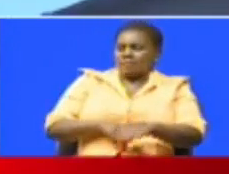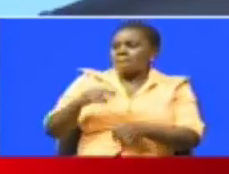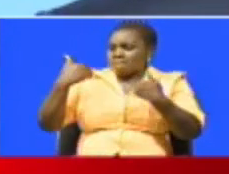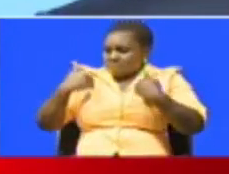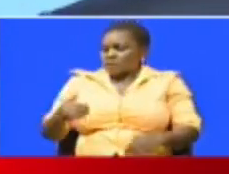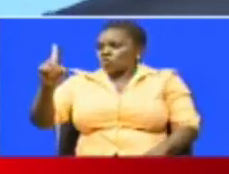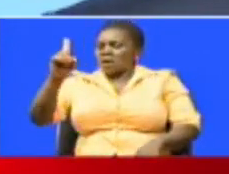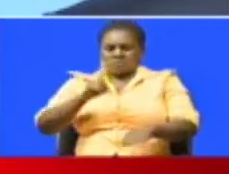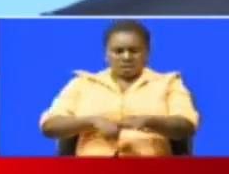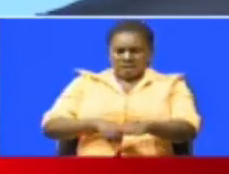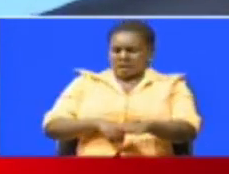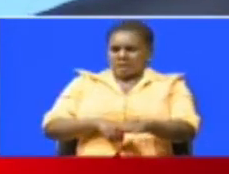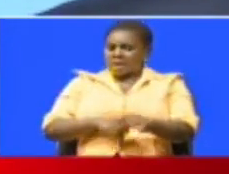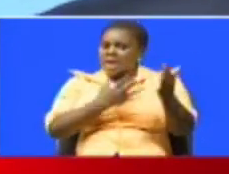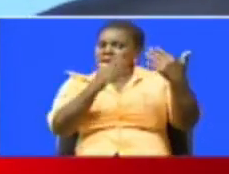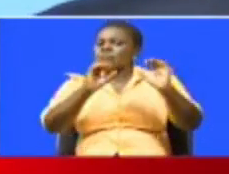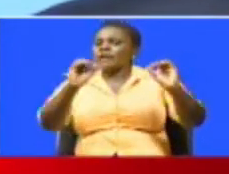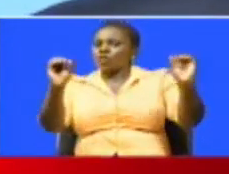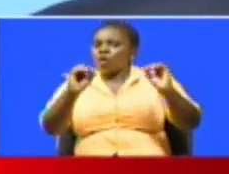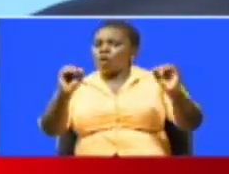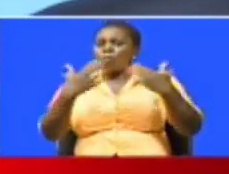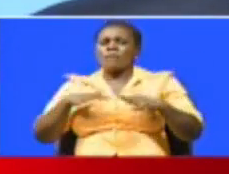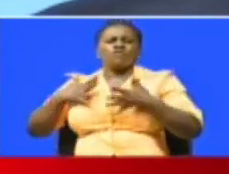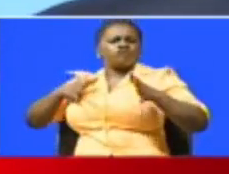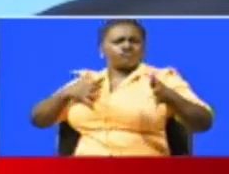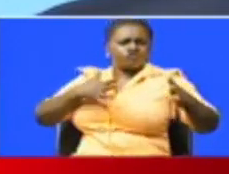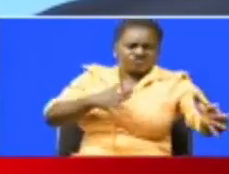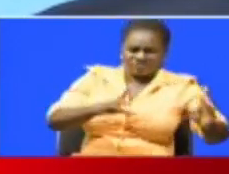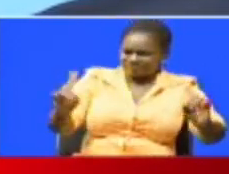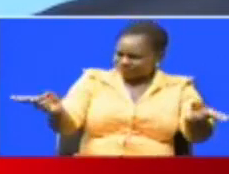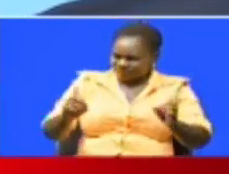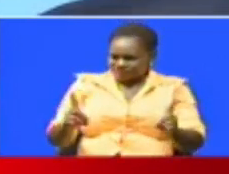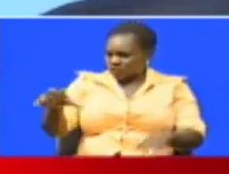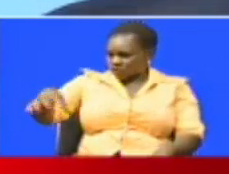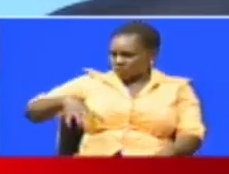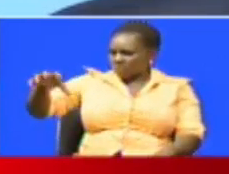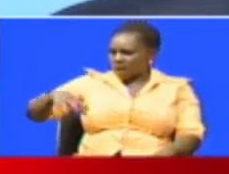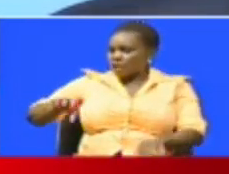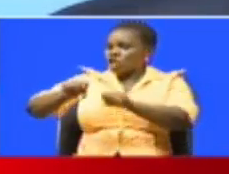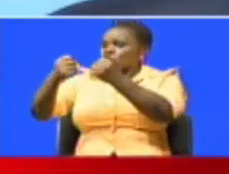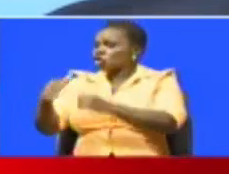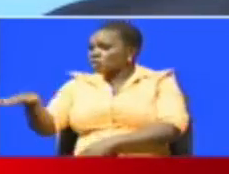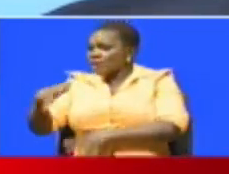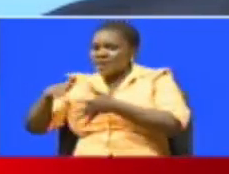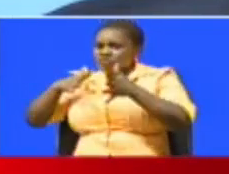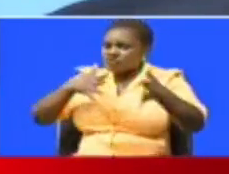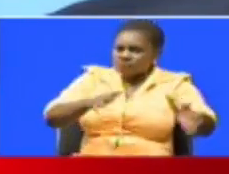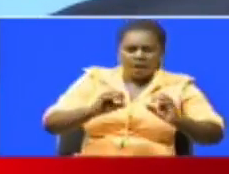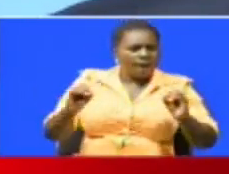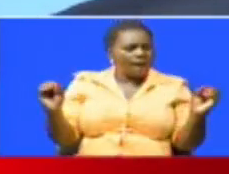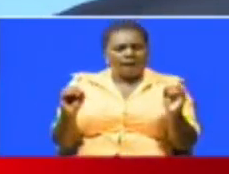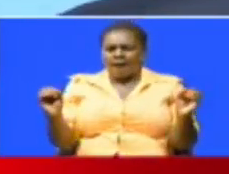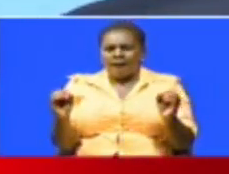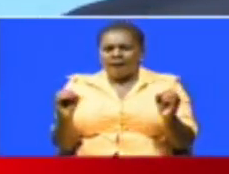time. We do not expect people to go to supermarkets or other social areas